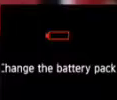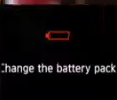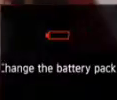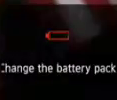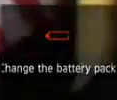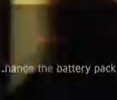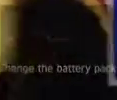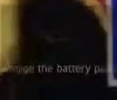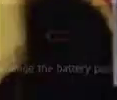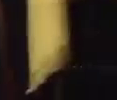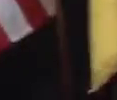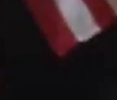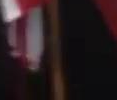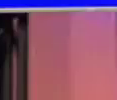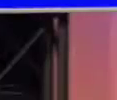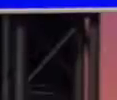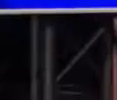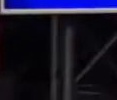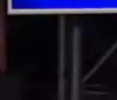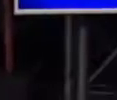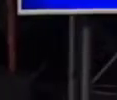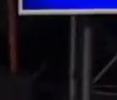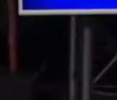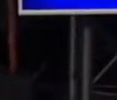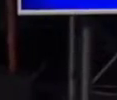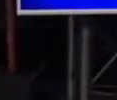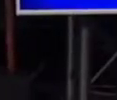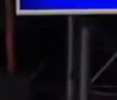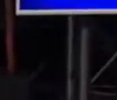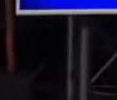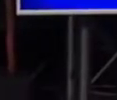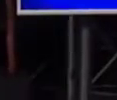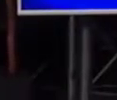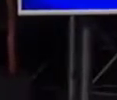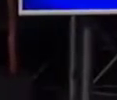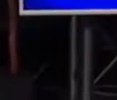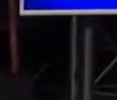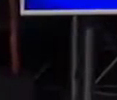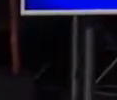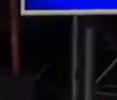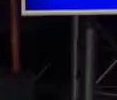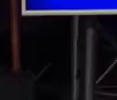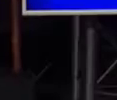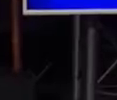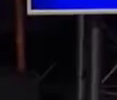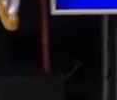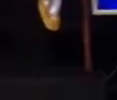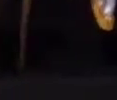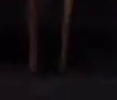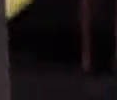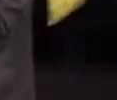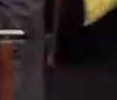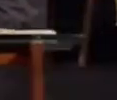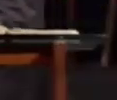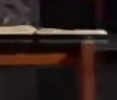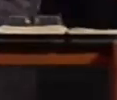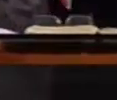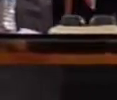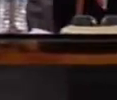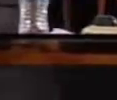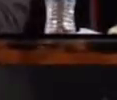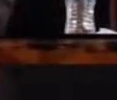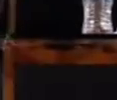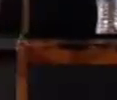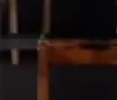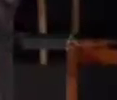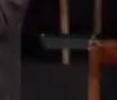when they don't understand why he permits some stuff, they're going to still trust him. So he said, the Lord gave and